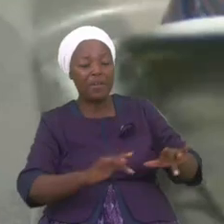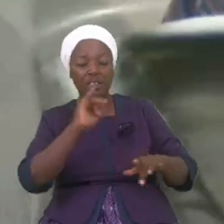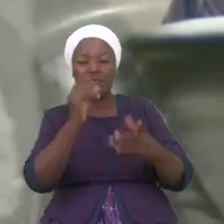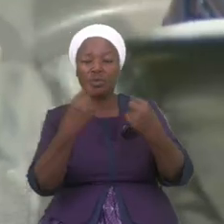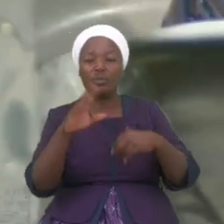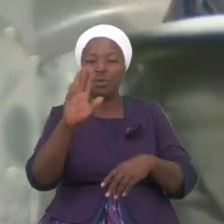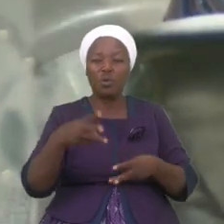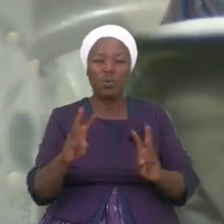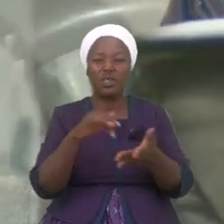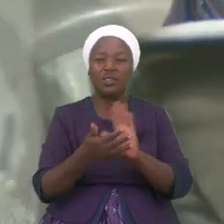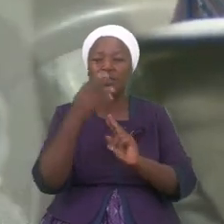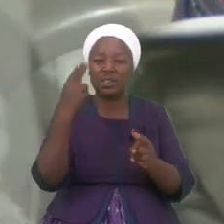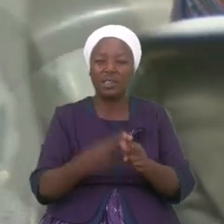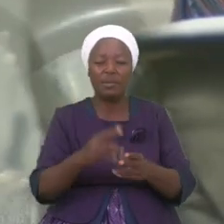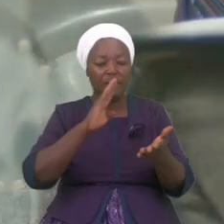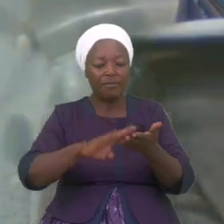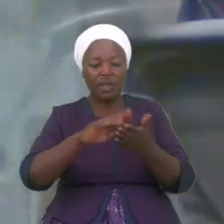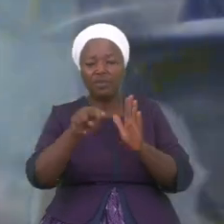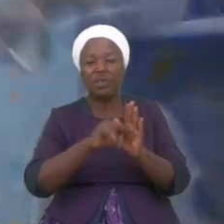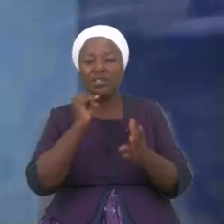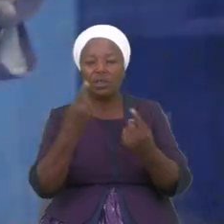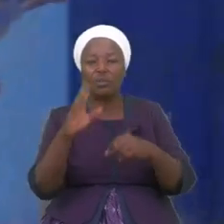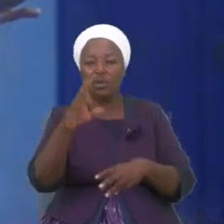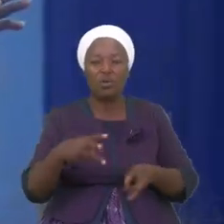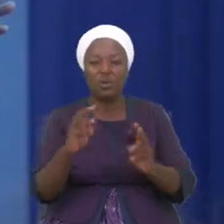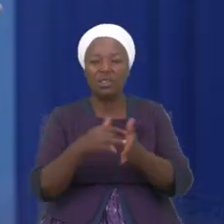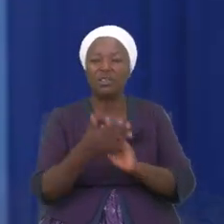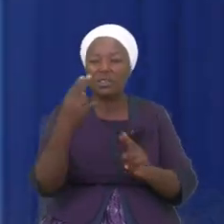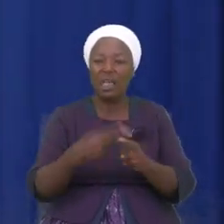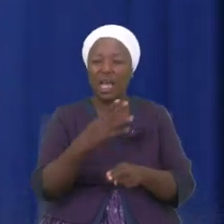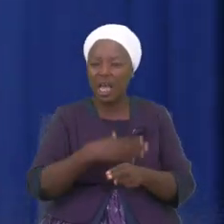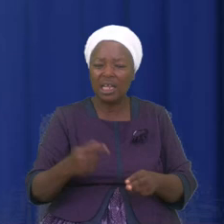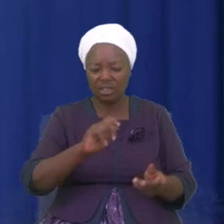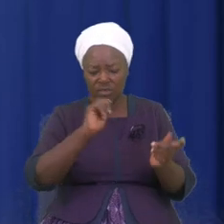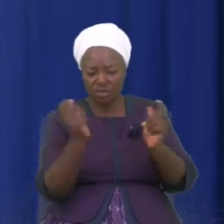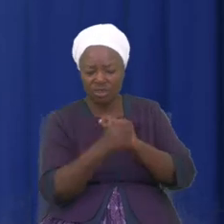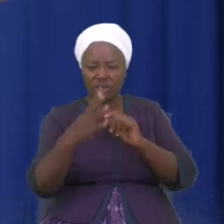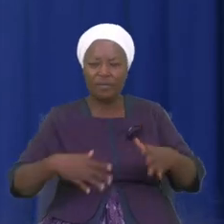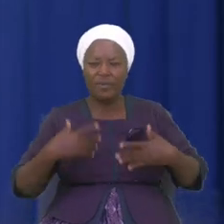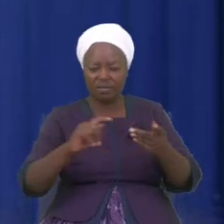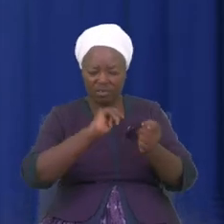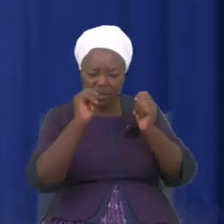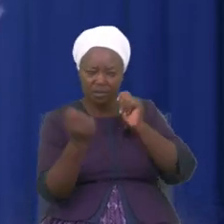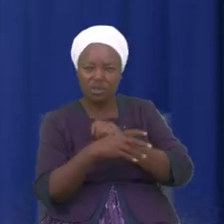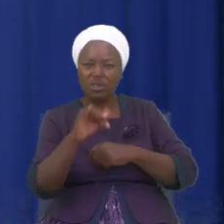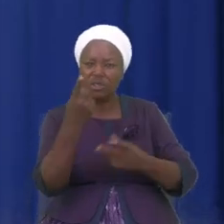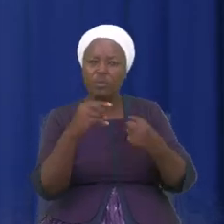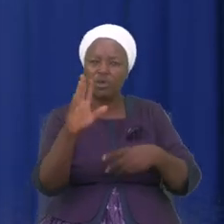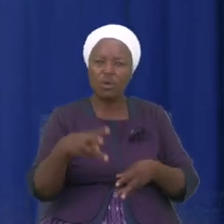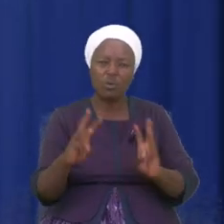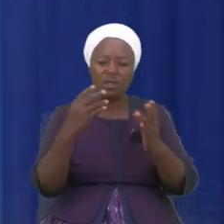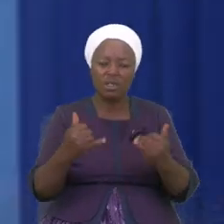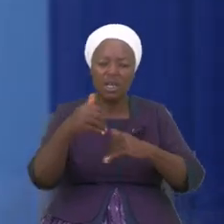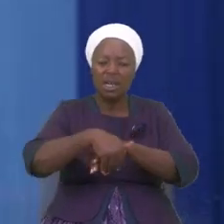way. Forgiveness is coming your way. And a change of life, transformation is coming your way tonight